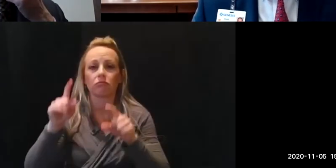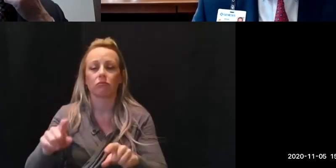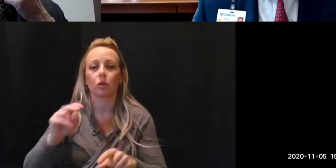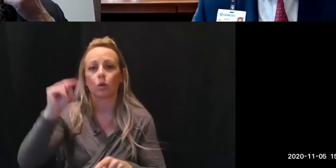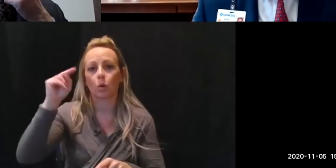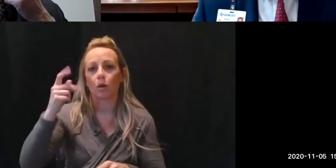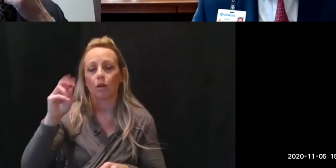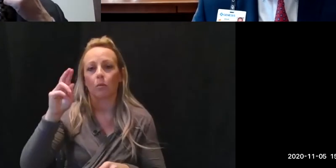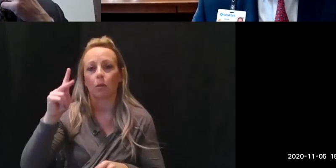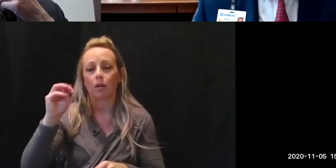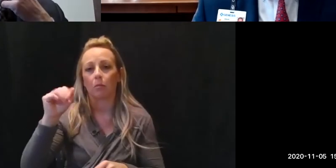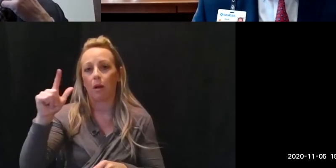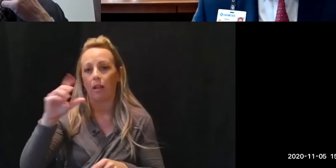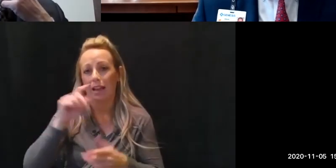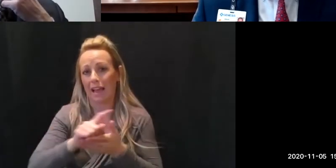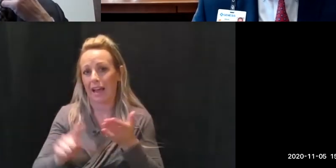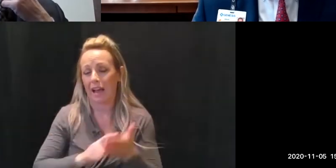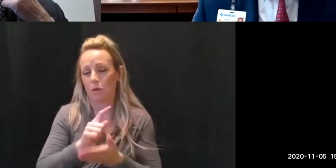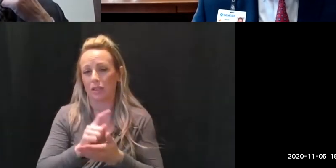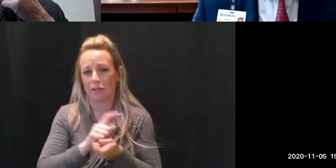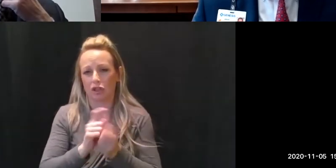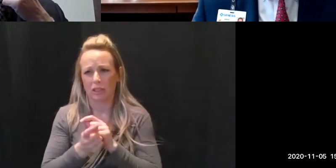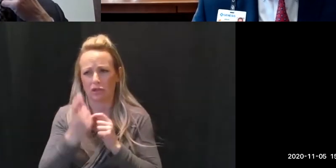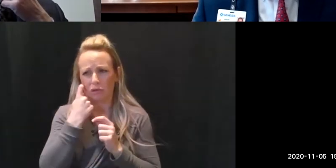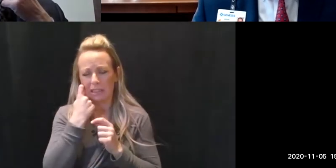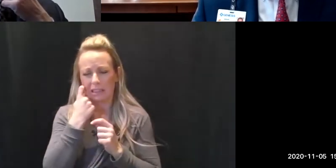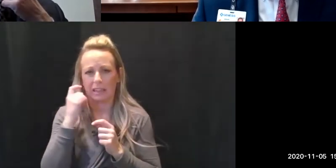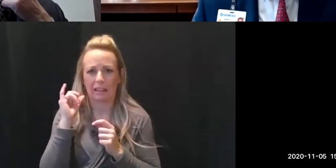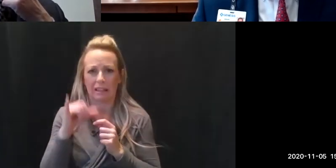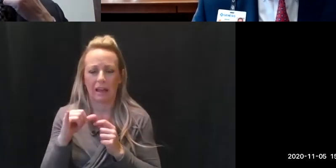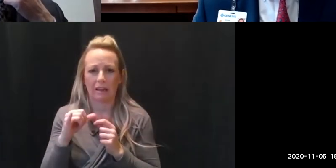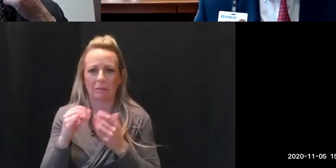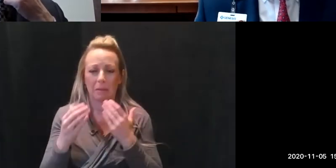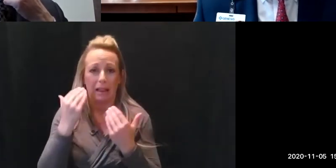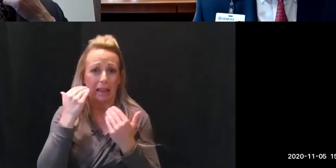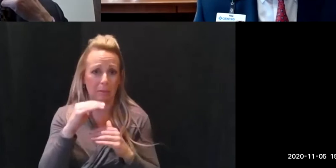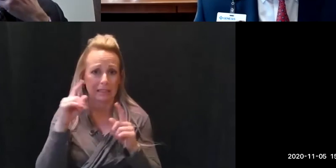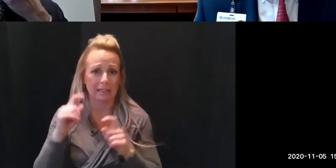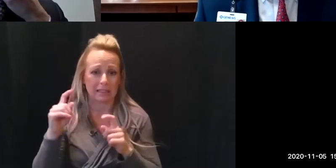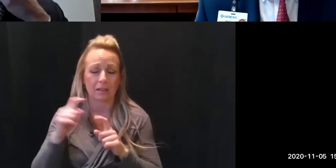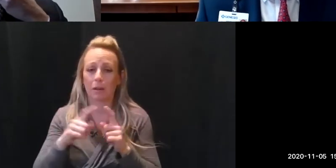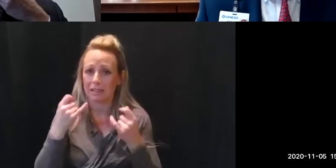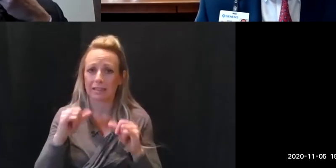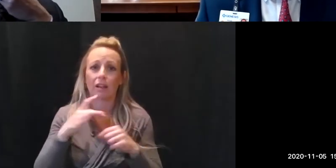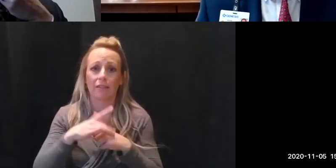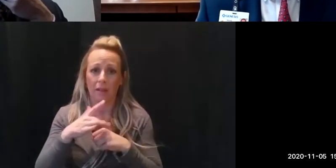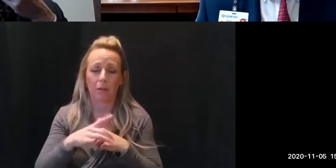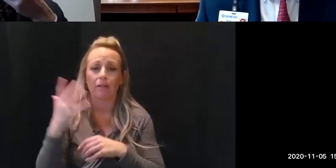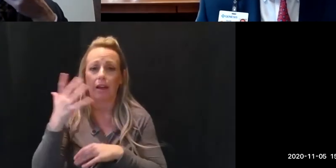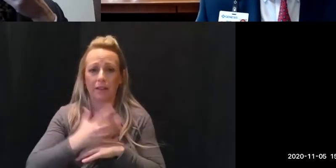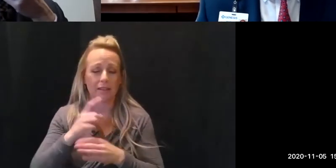have changed a little bit, which may change the number of tests that are able to be completed each day. However, it is still available 5 days a